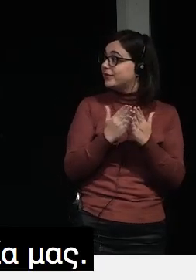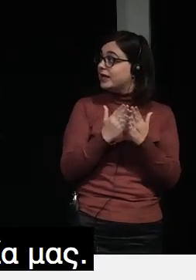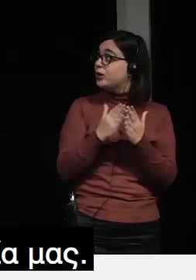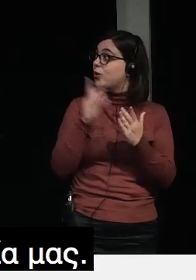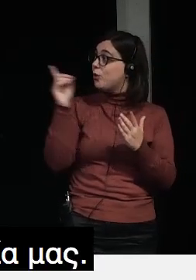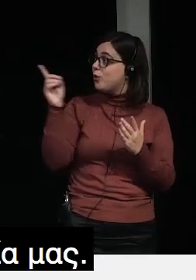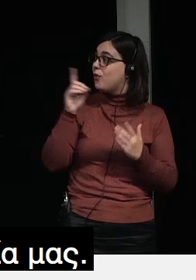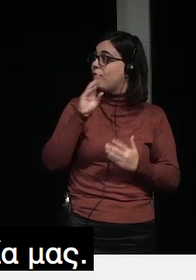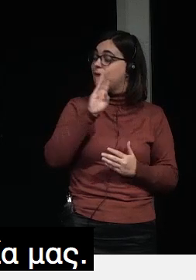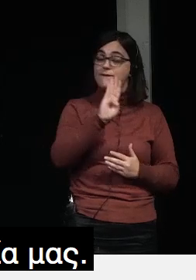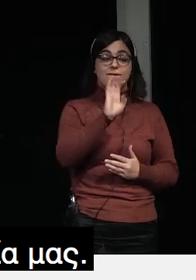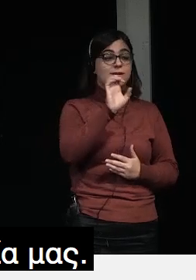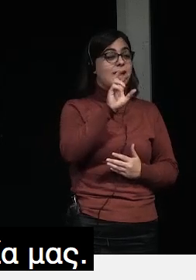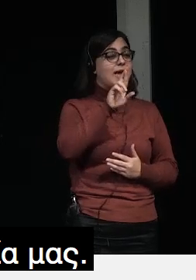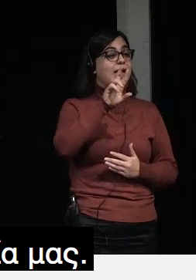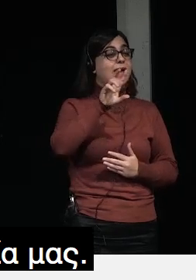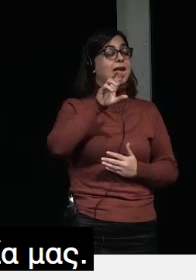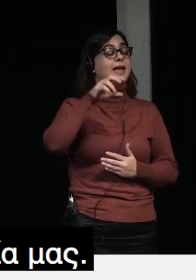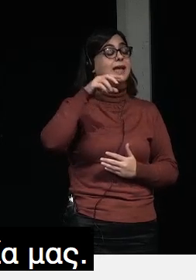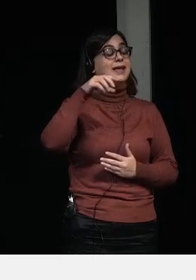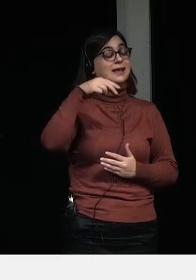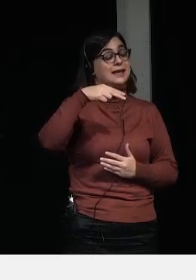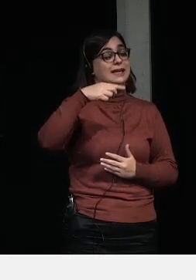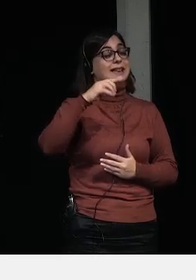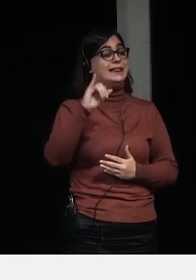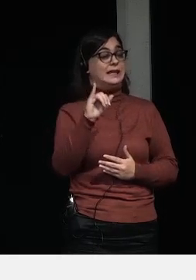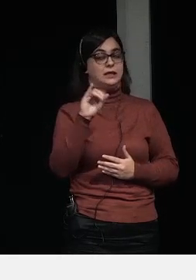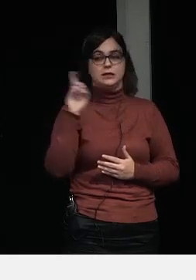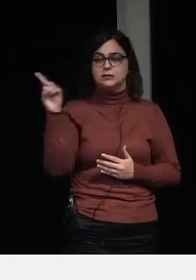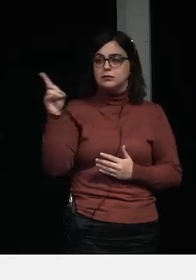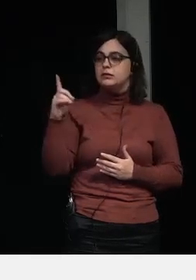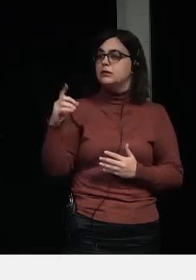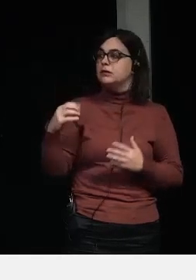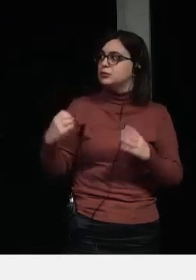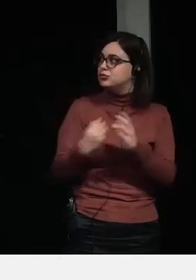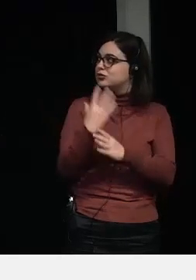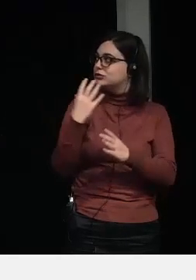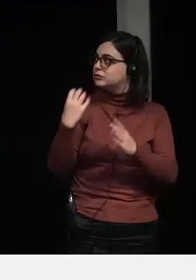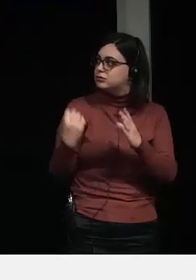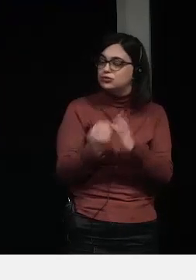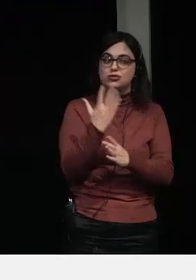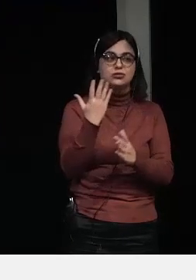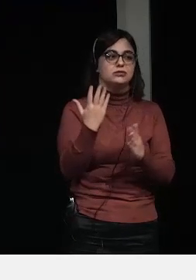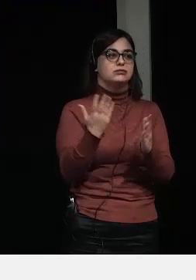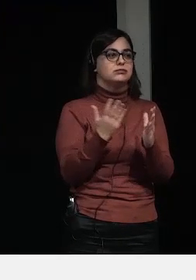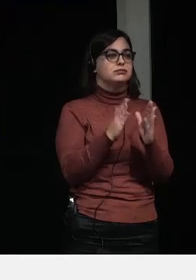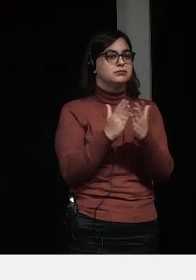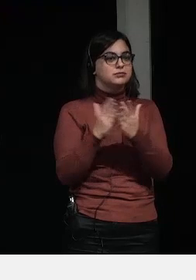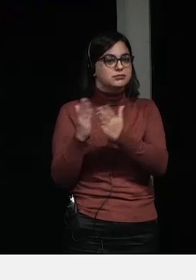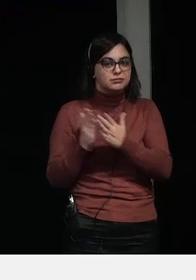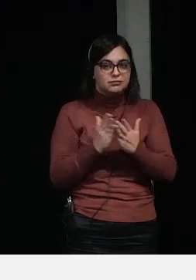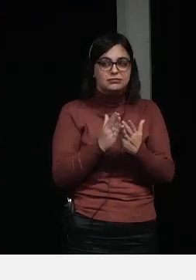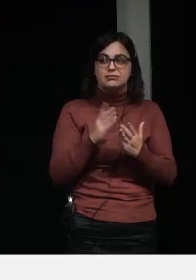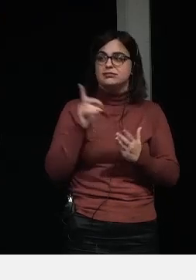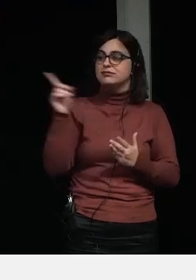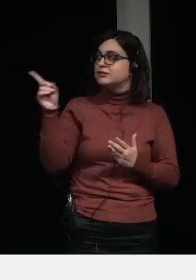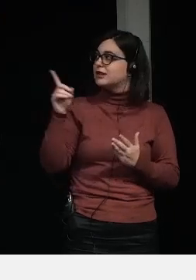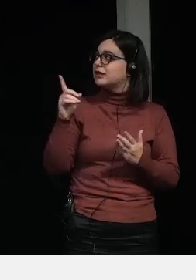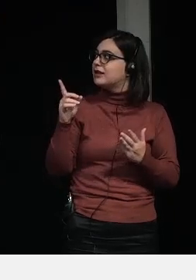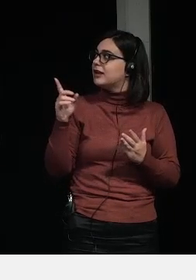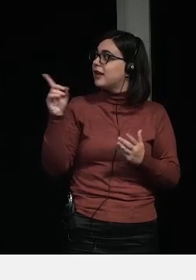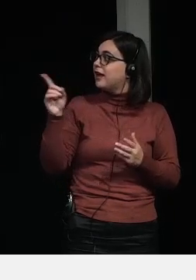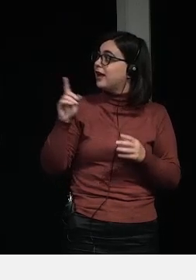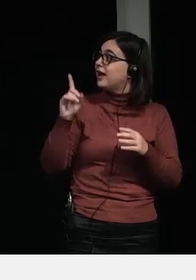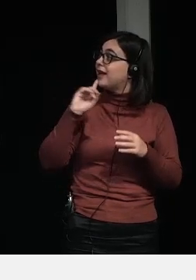new pages, a new path in our history. And the retro-lit wall by Clara Luiselli, with many windows seen from